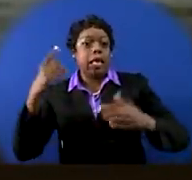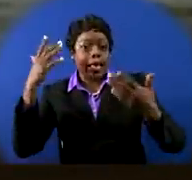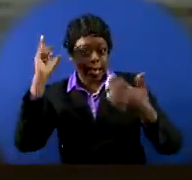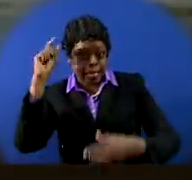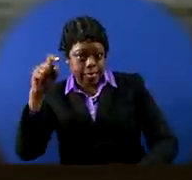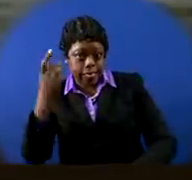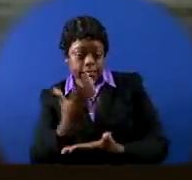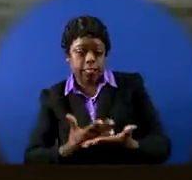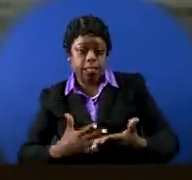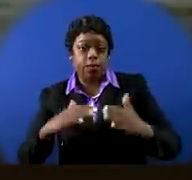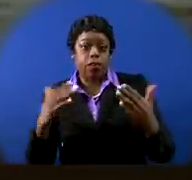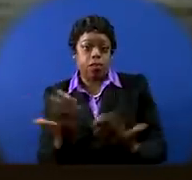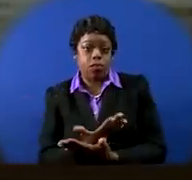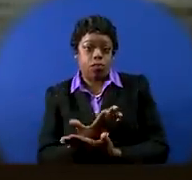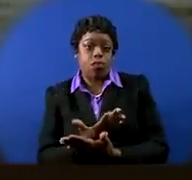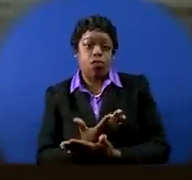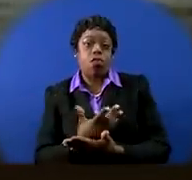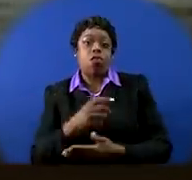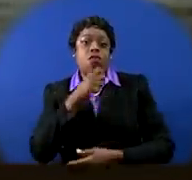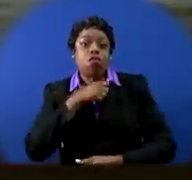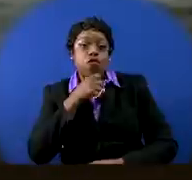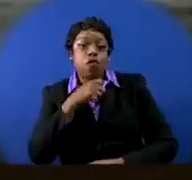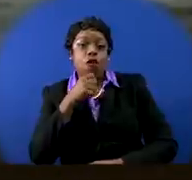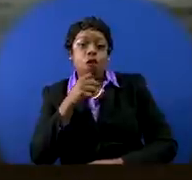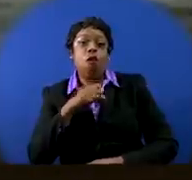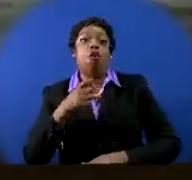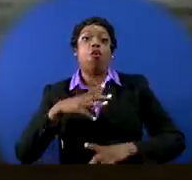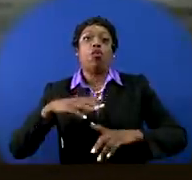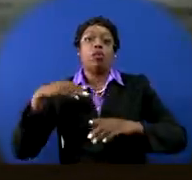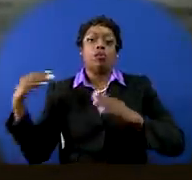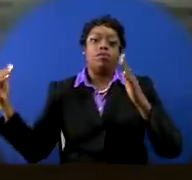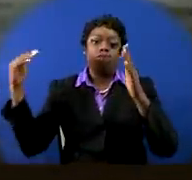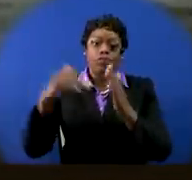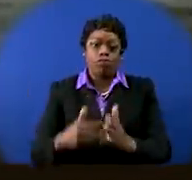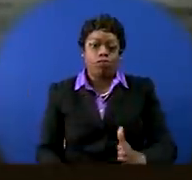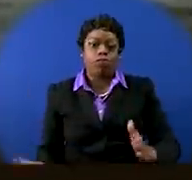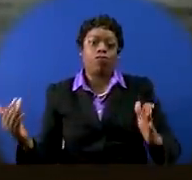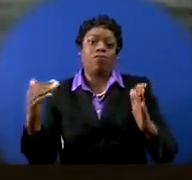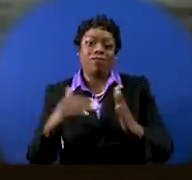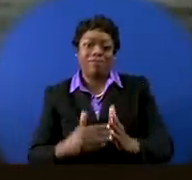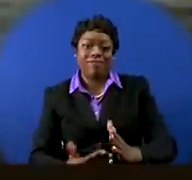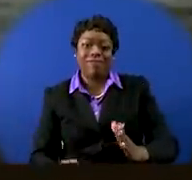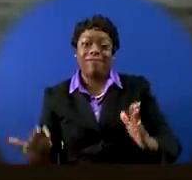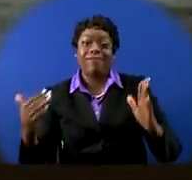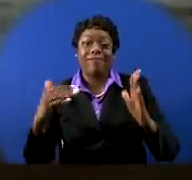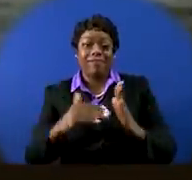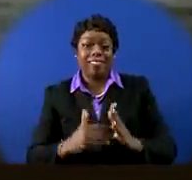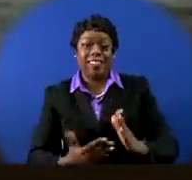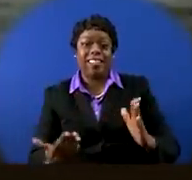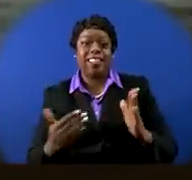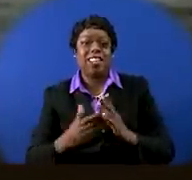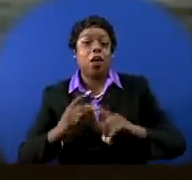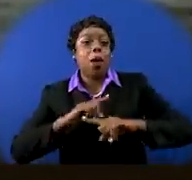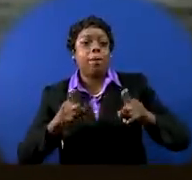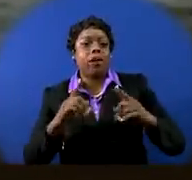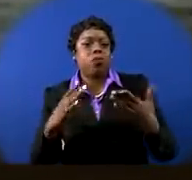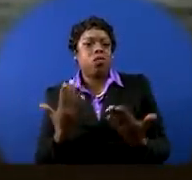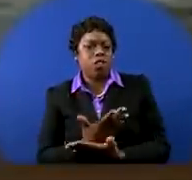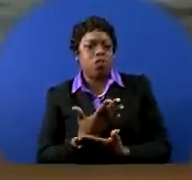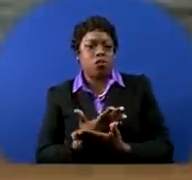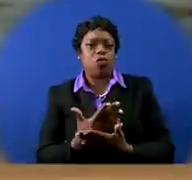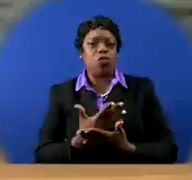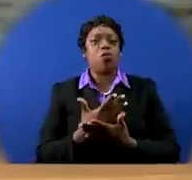new because with the old system, you got to do this over and over and over again. But with the new